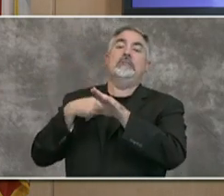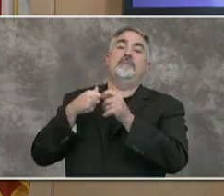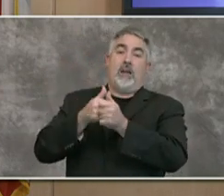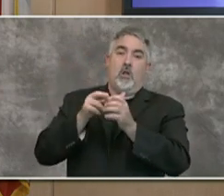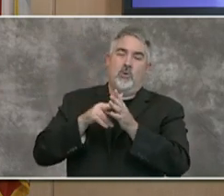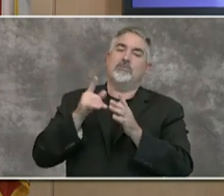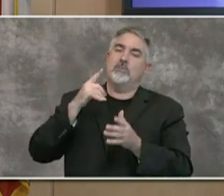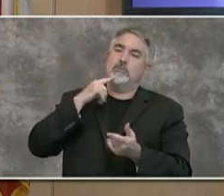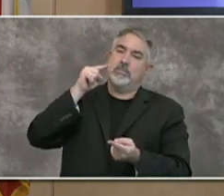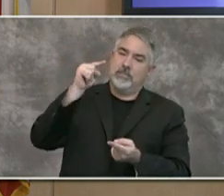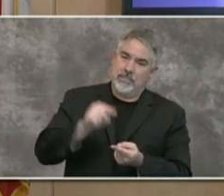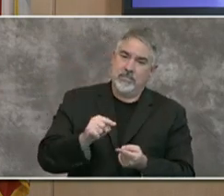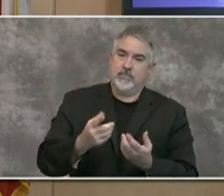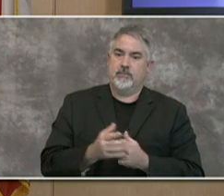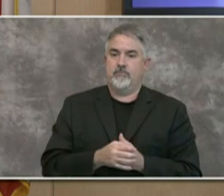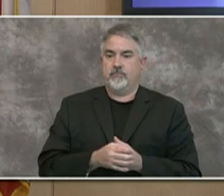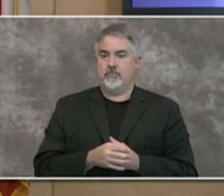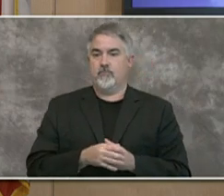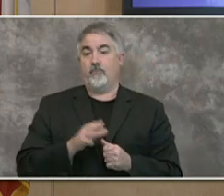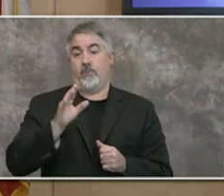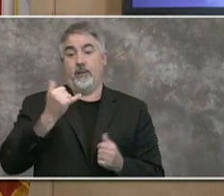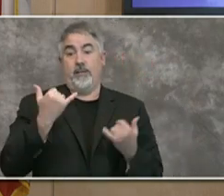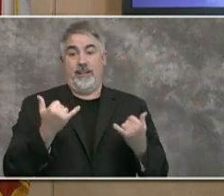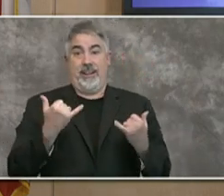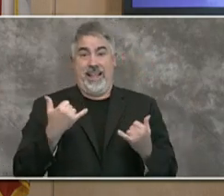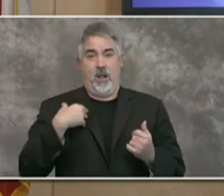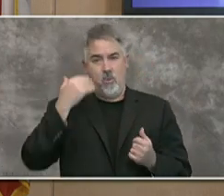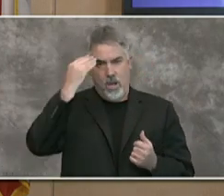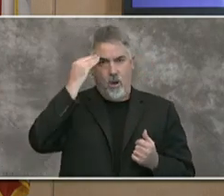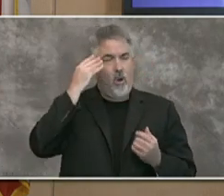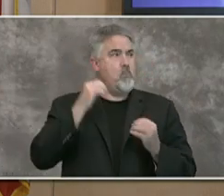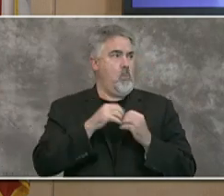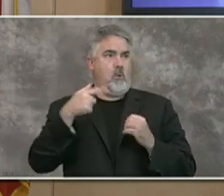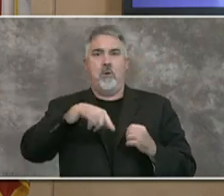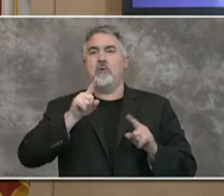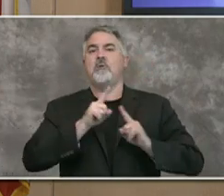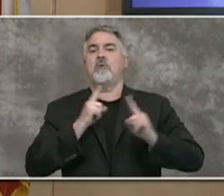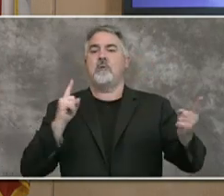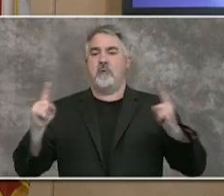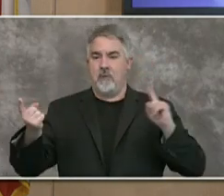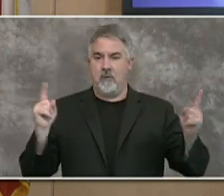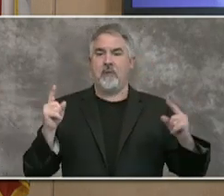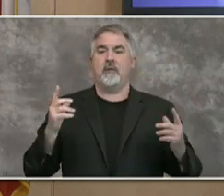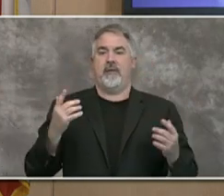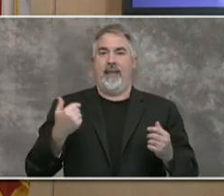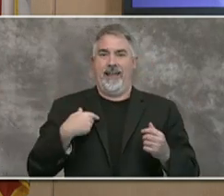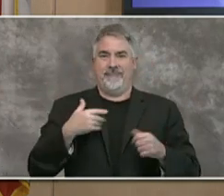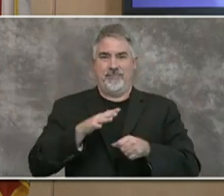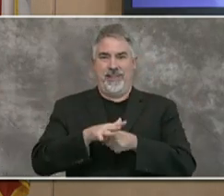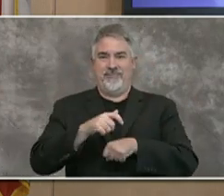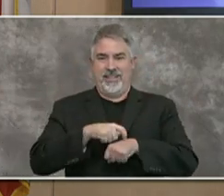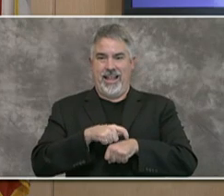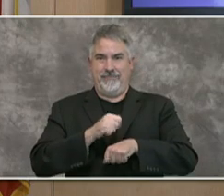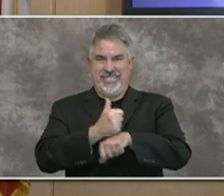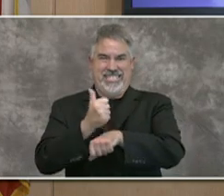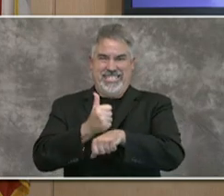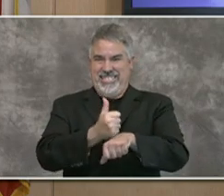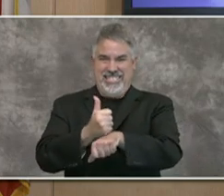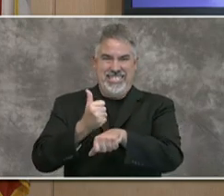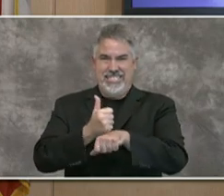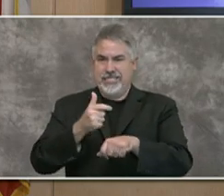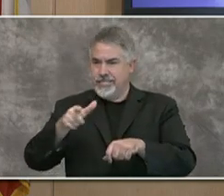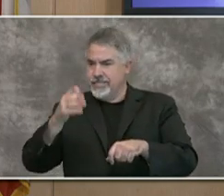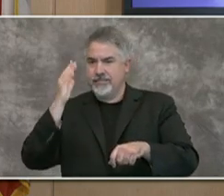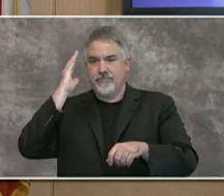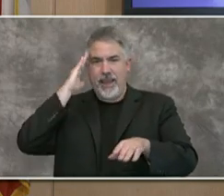more ventilators. The more time it gives us to set up mobile field hospitals. The more time it gives our hospitals to reconfigure and reimagine what they're